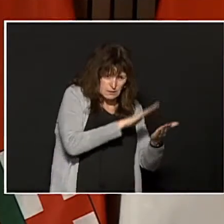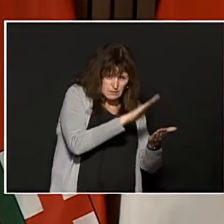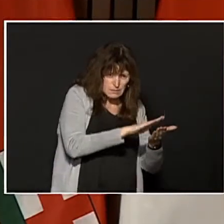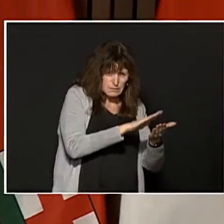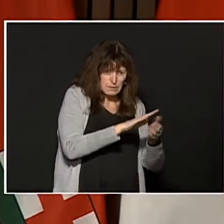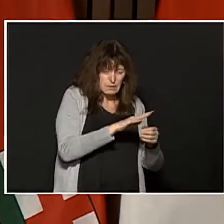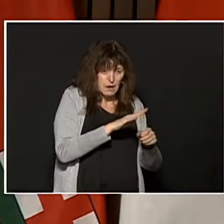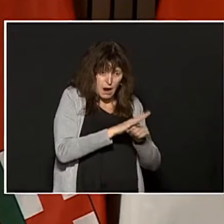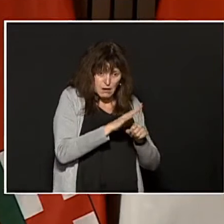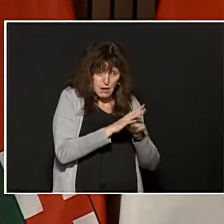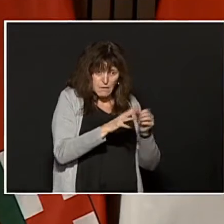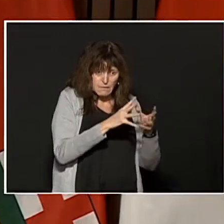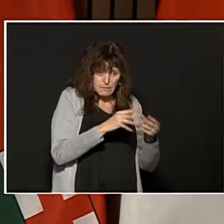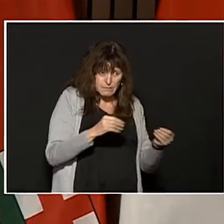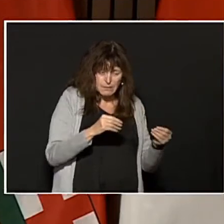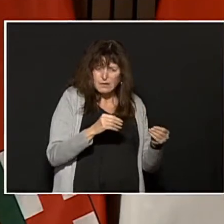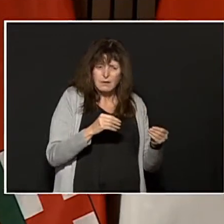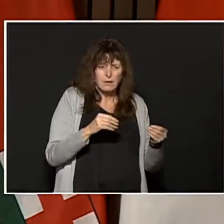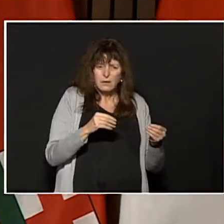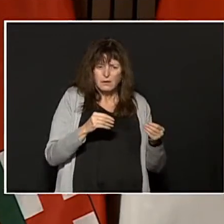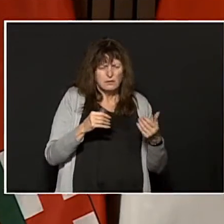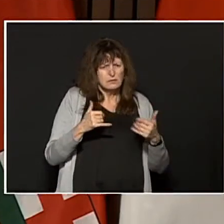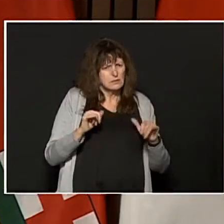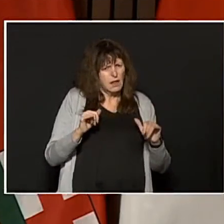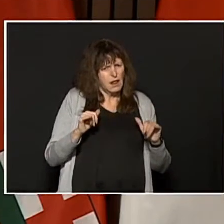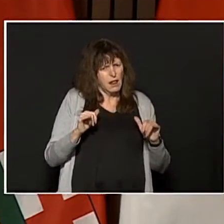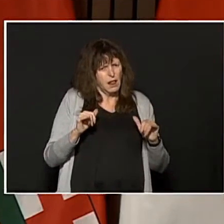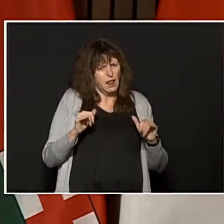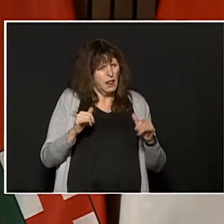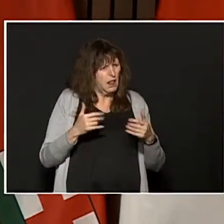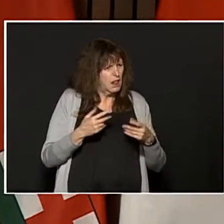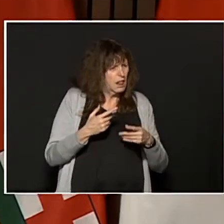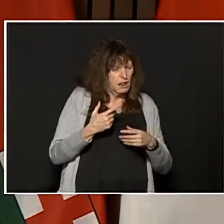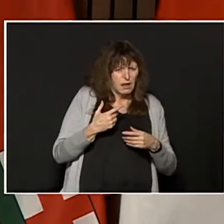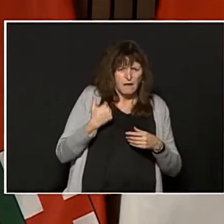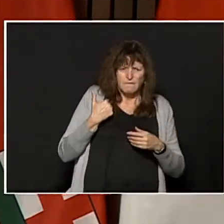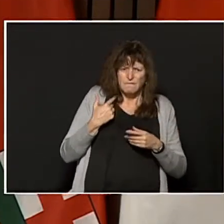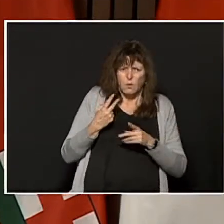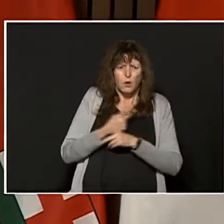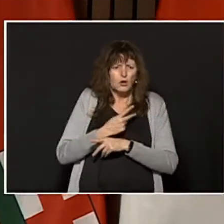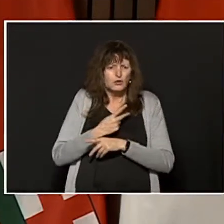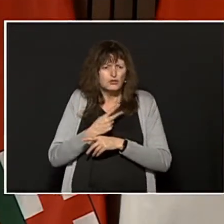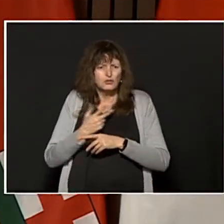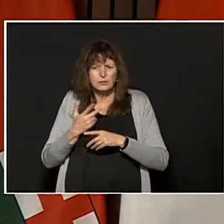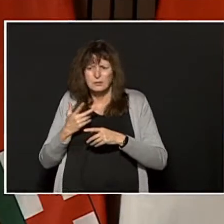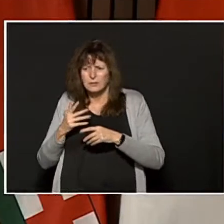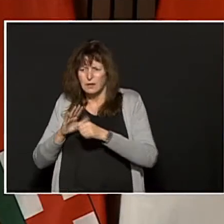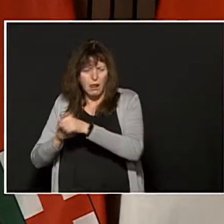inequity of the pandemic in any way. It's on the broader question of the equity of its impact, it's a good step.